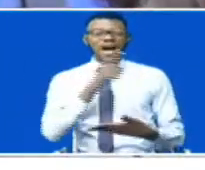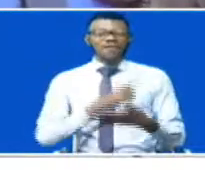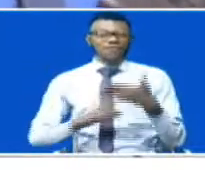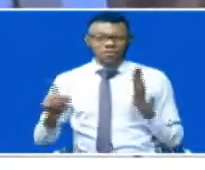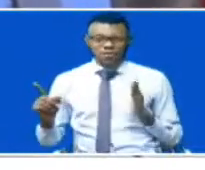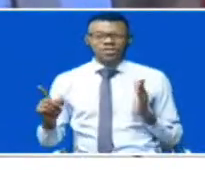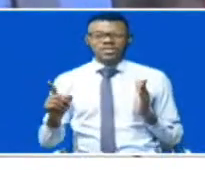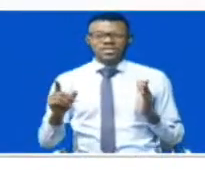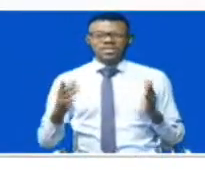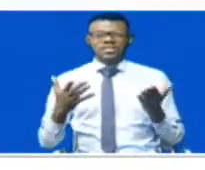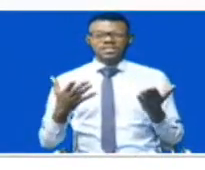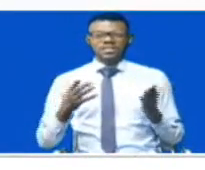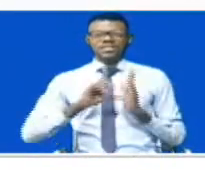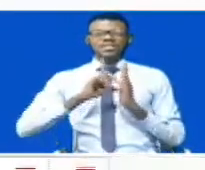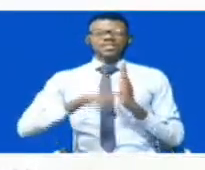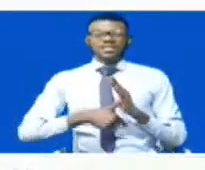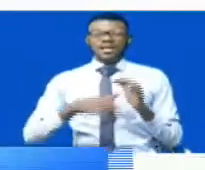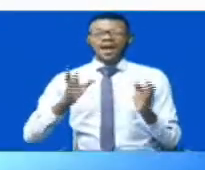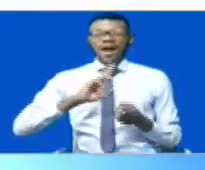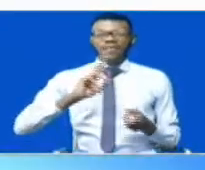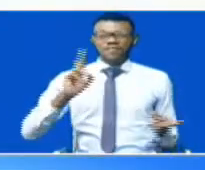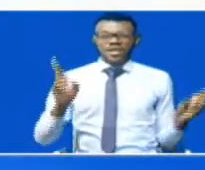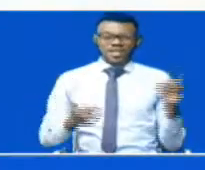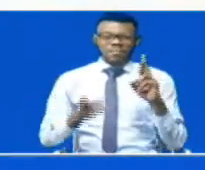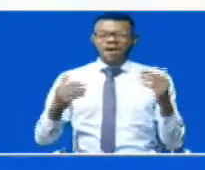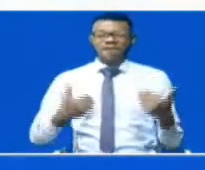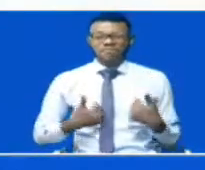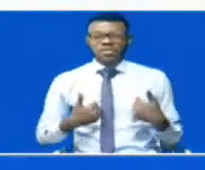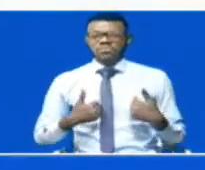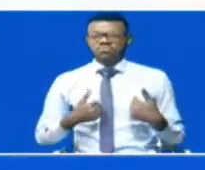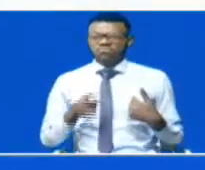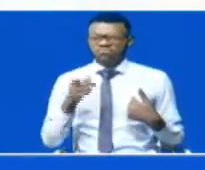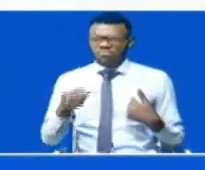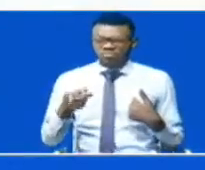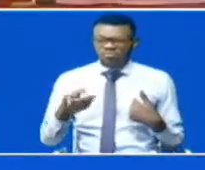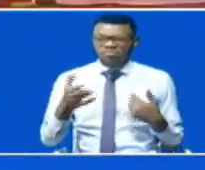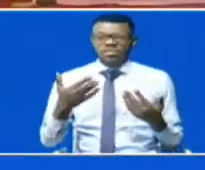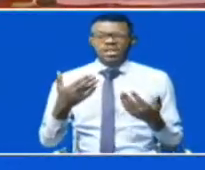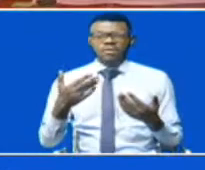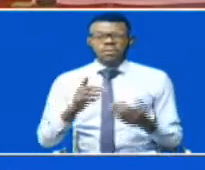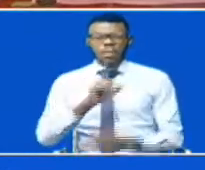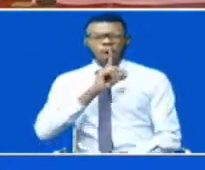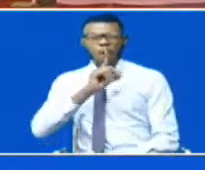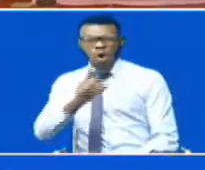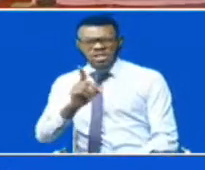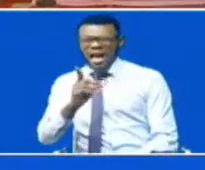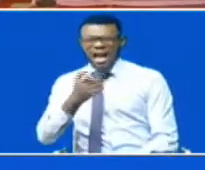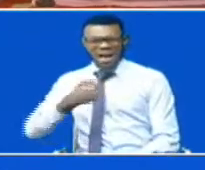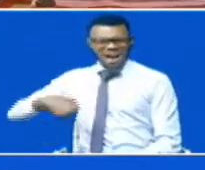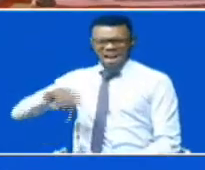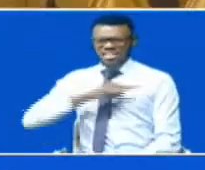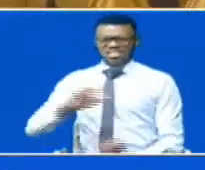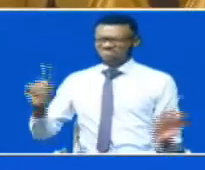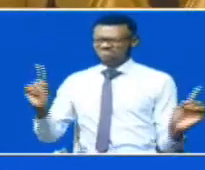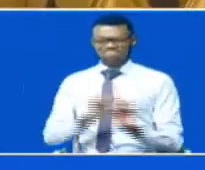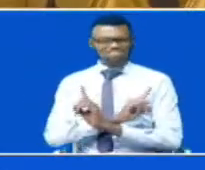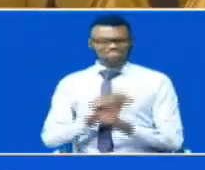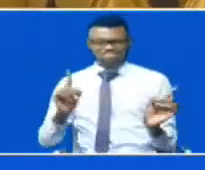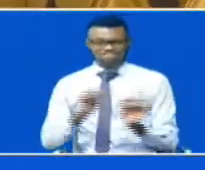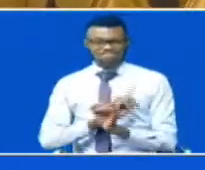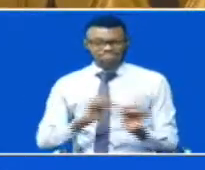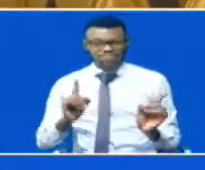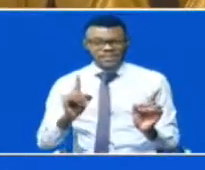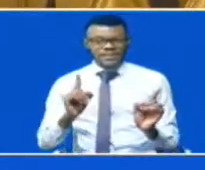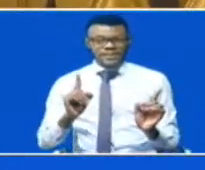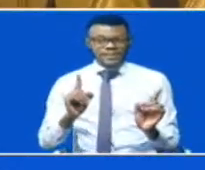pave way for a referendum. It was not a review based on a directive. SRC says the review met